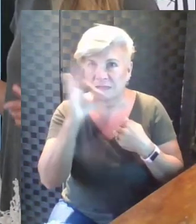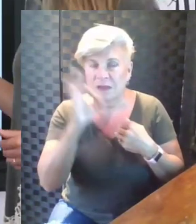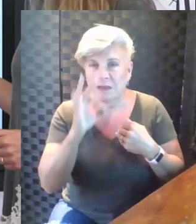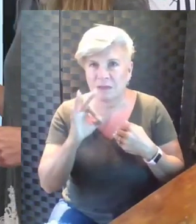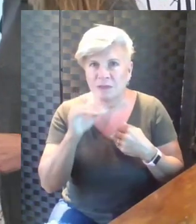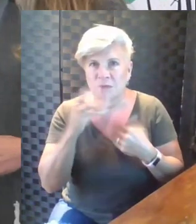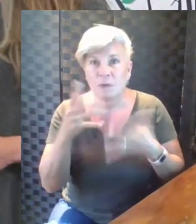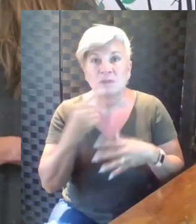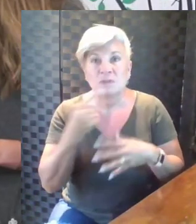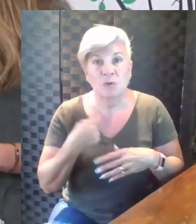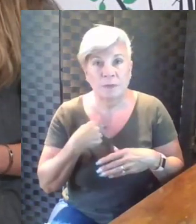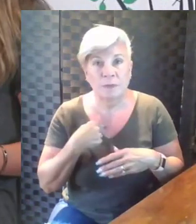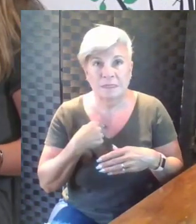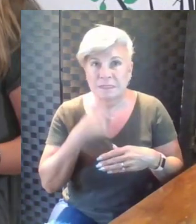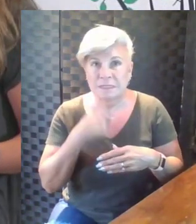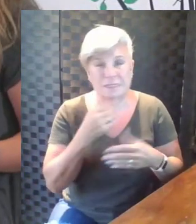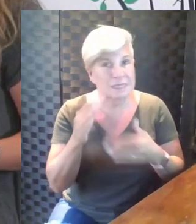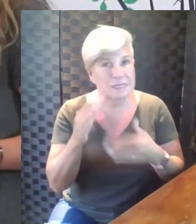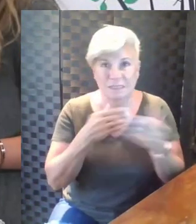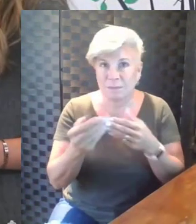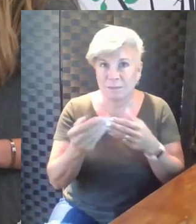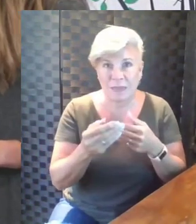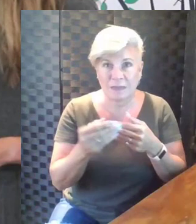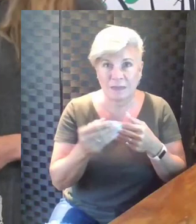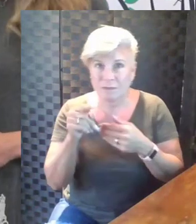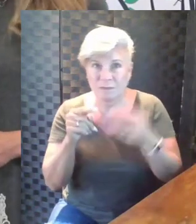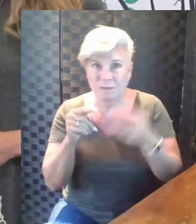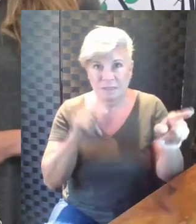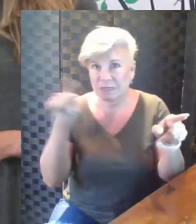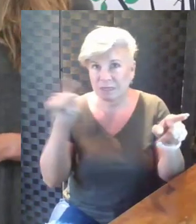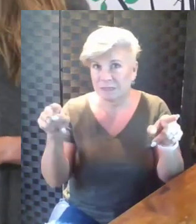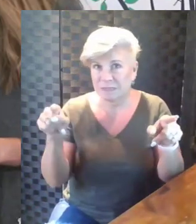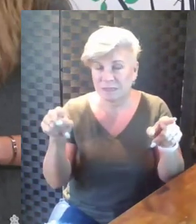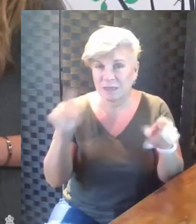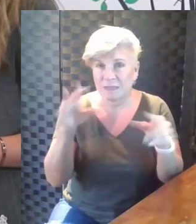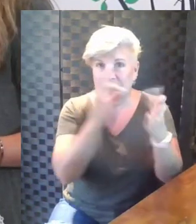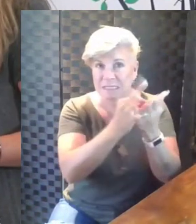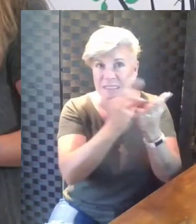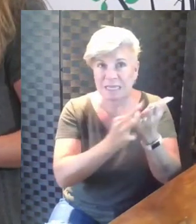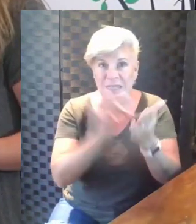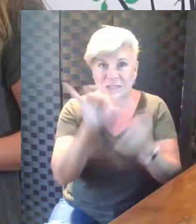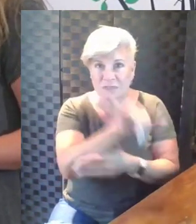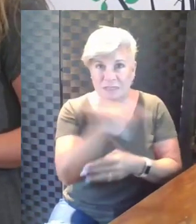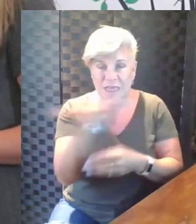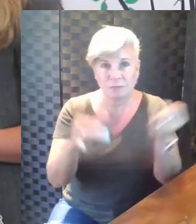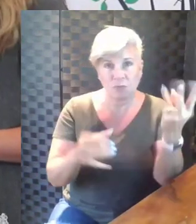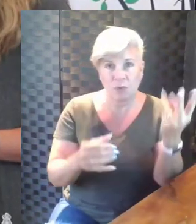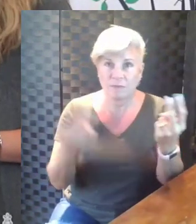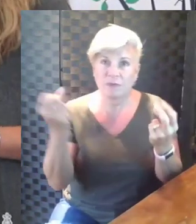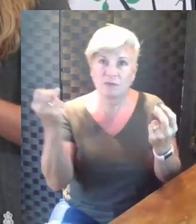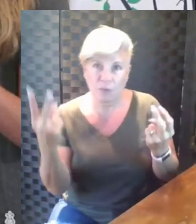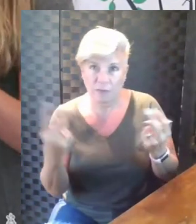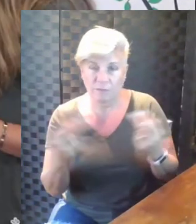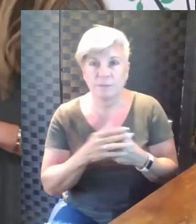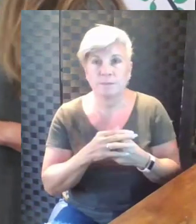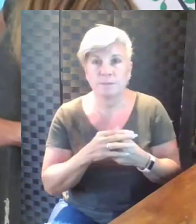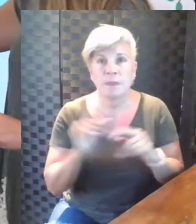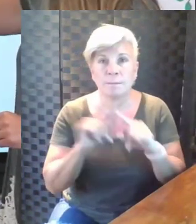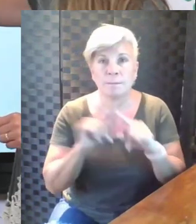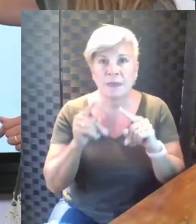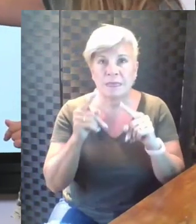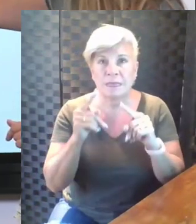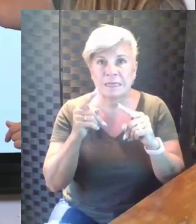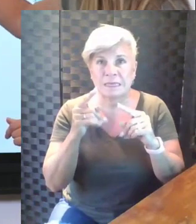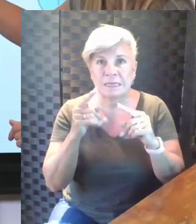Now, you've already told me it didn't make a difference whether I did this or this. The dots are still the same. There's 12 here and 12 here. But instead